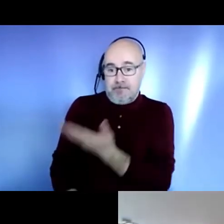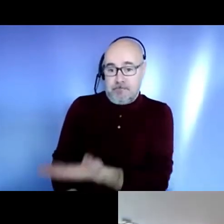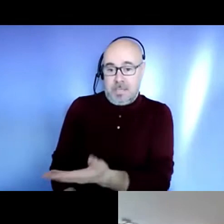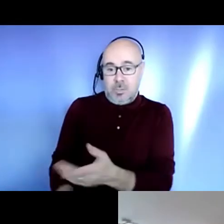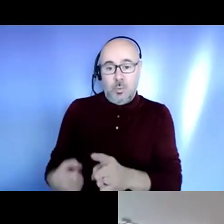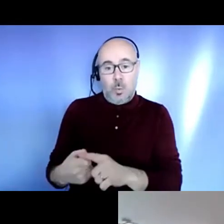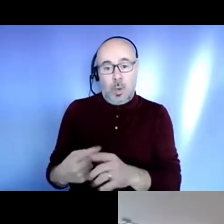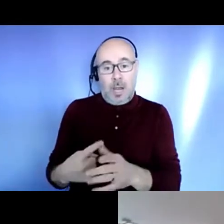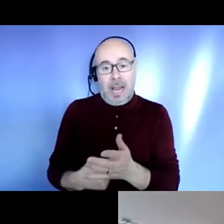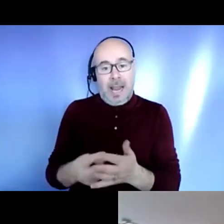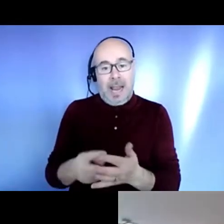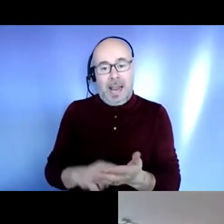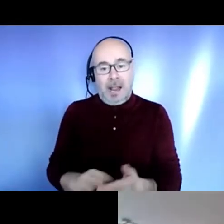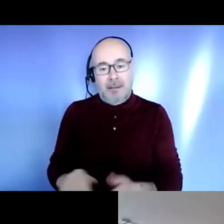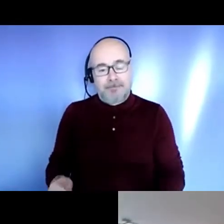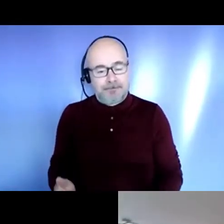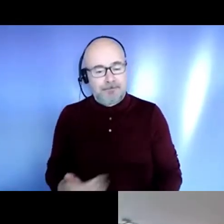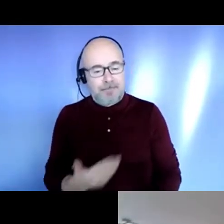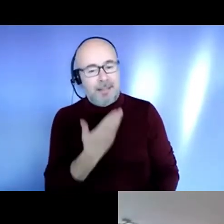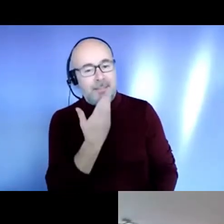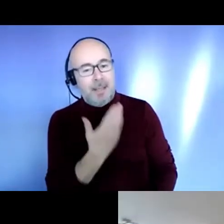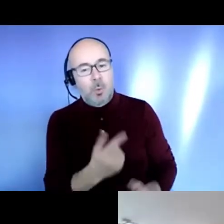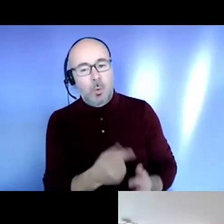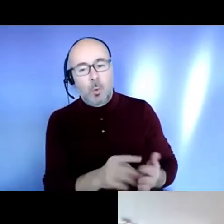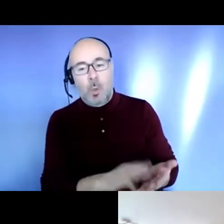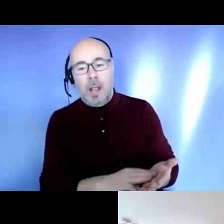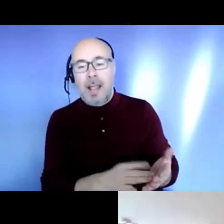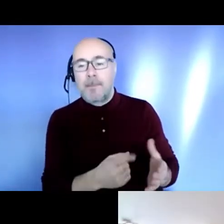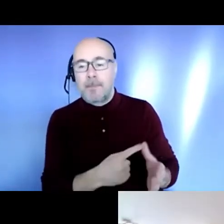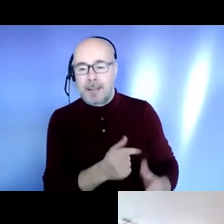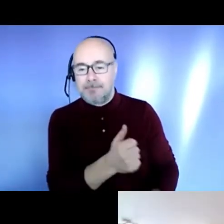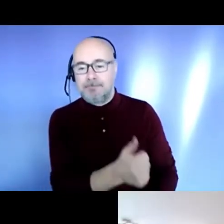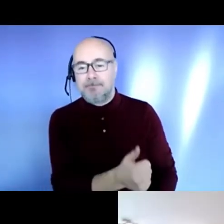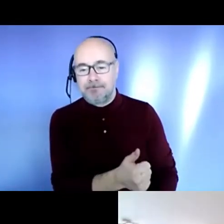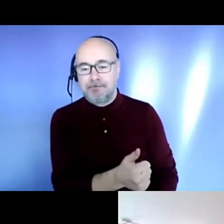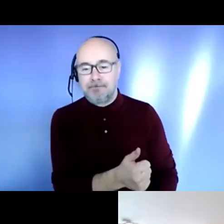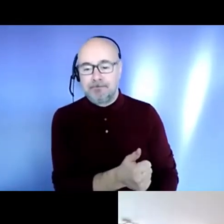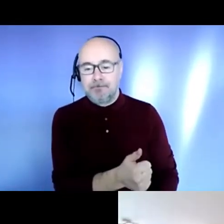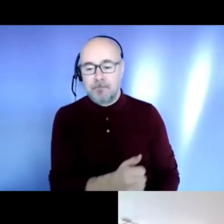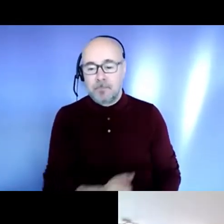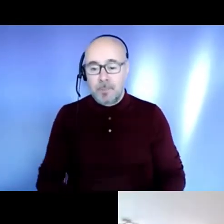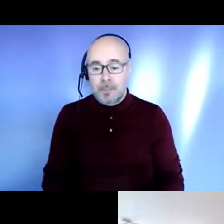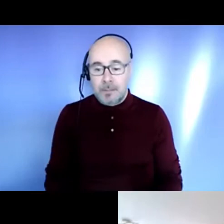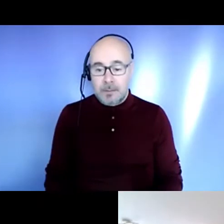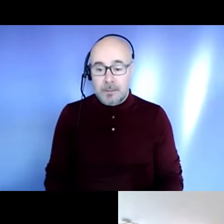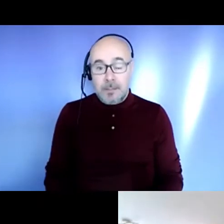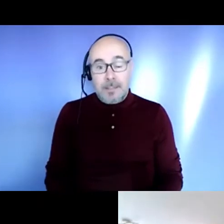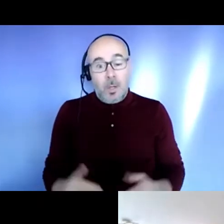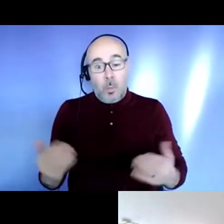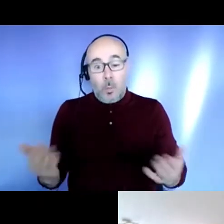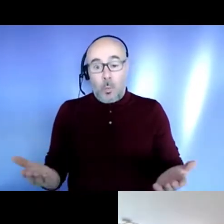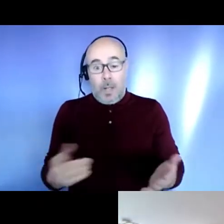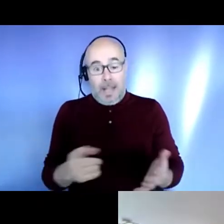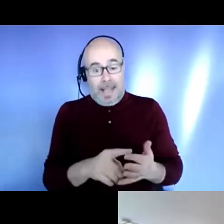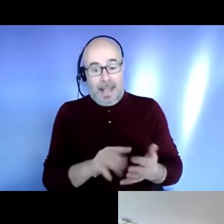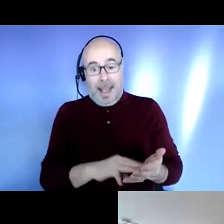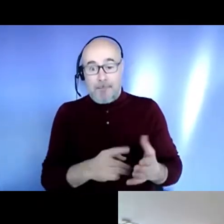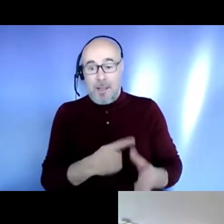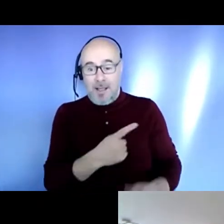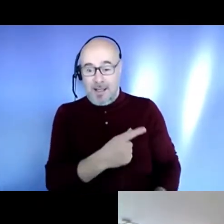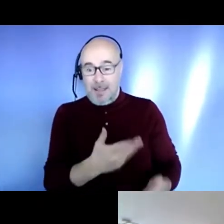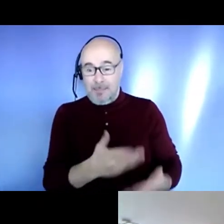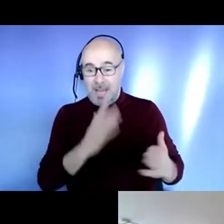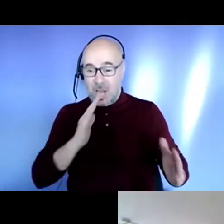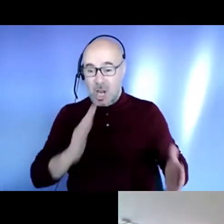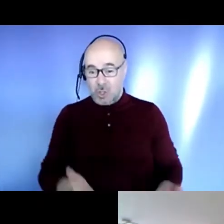Hi, thanks Emma for the introductions and kicking today off. As Emma says, I'm Karen Armstrong and I head